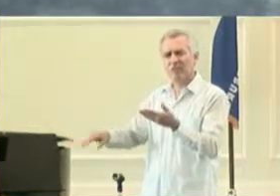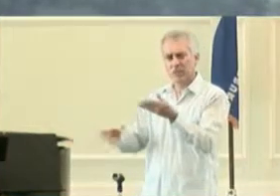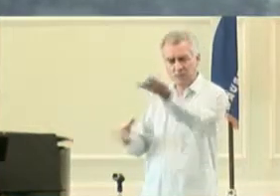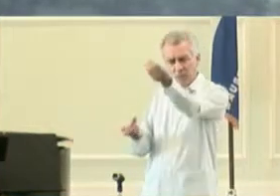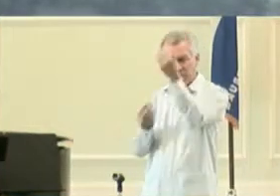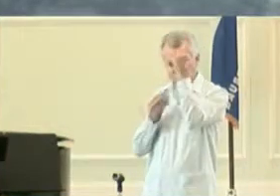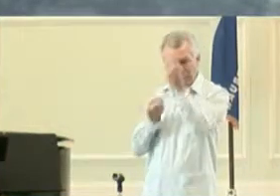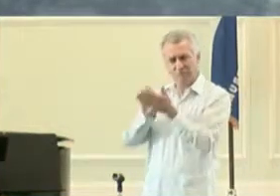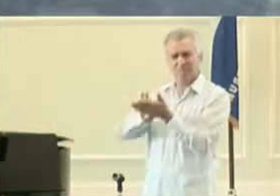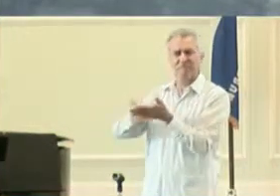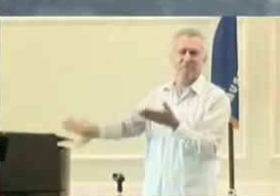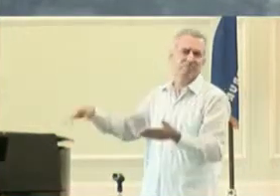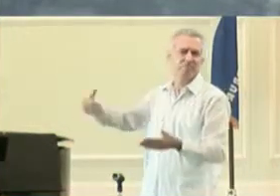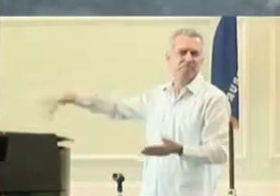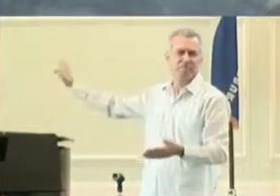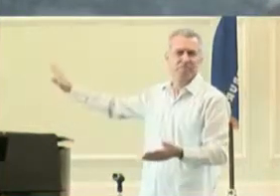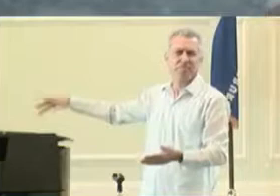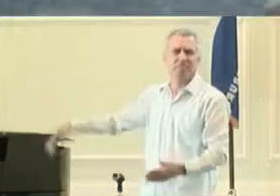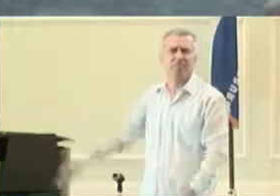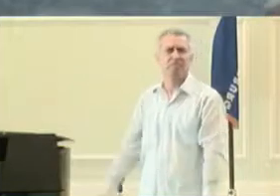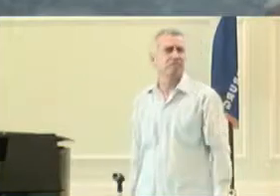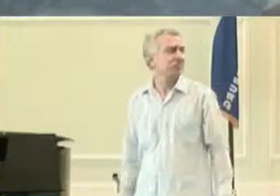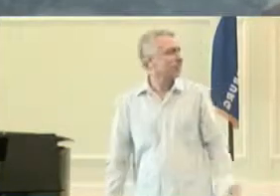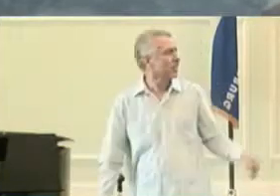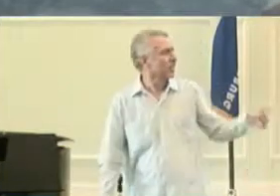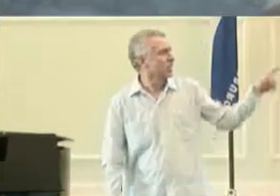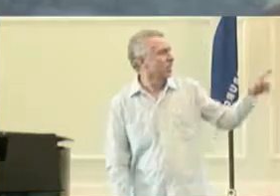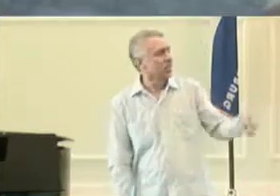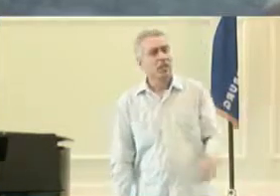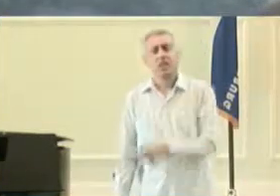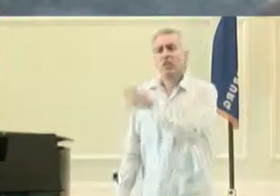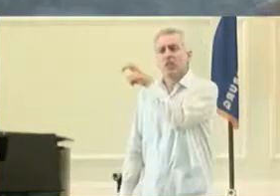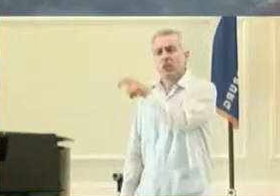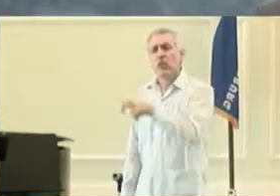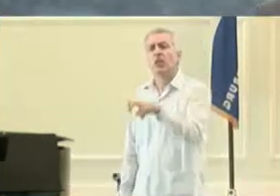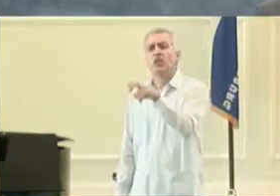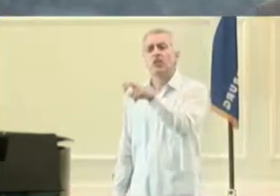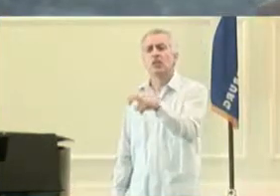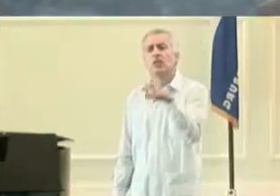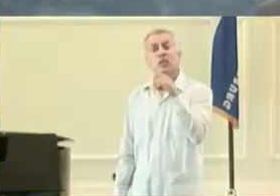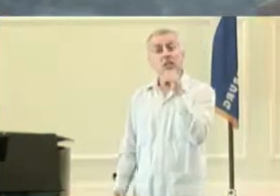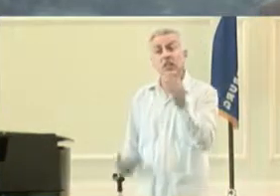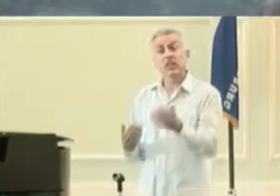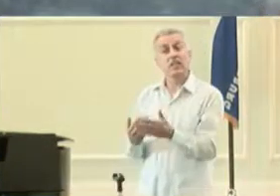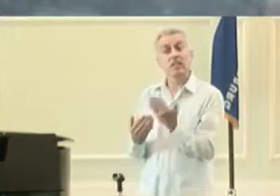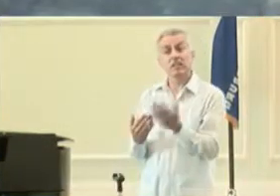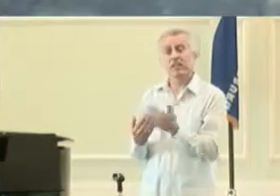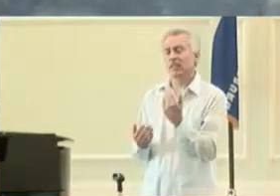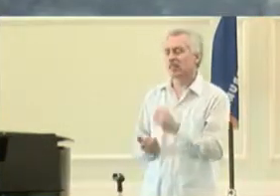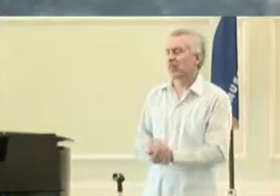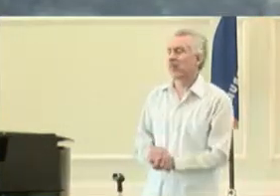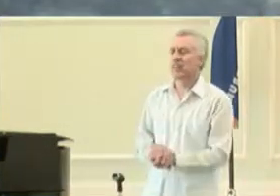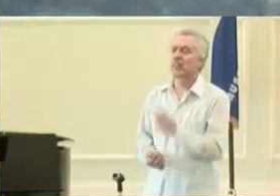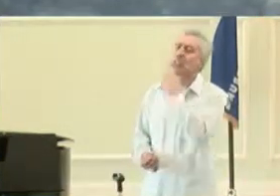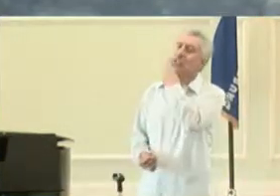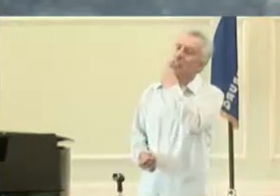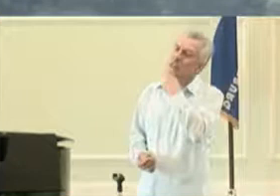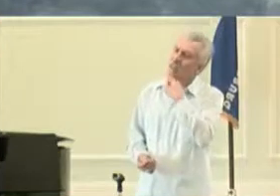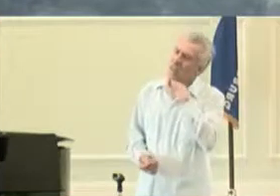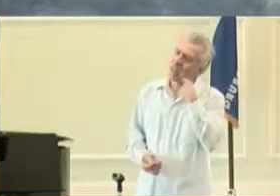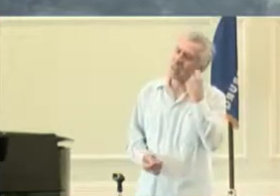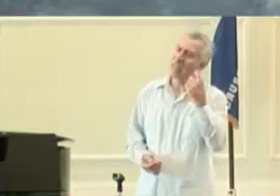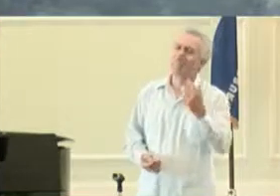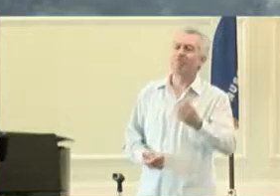And so as they went on their journey, it was not easy. It was desert. It